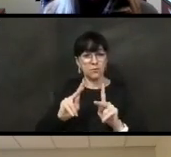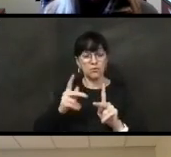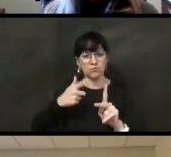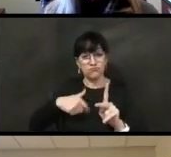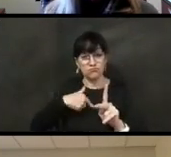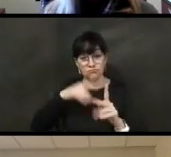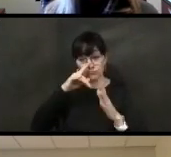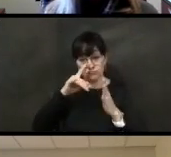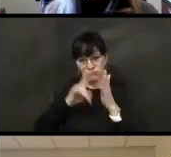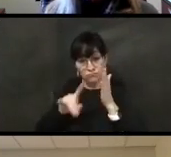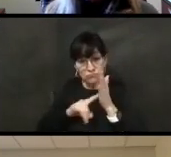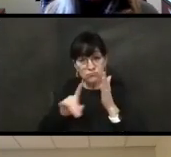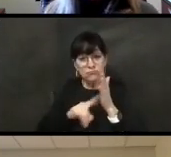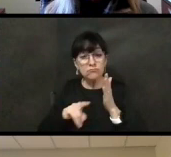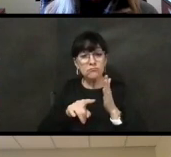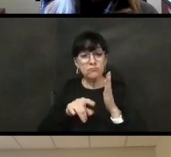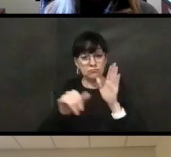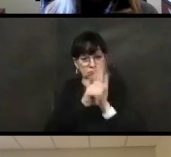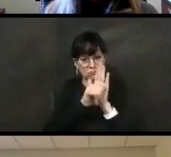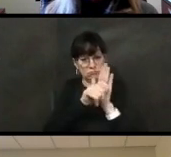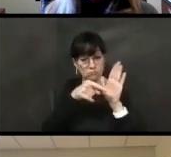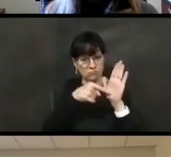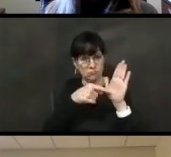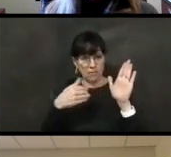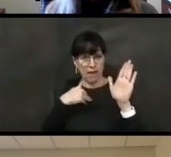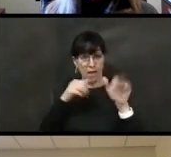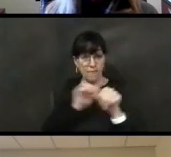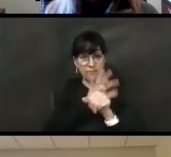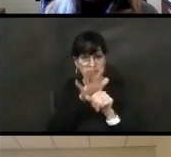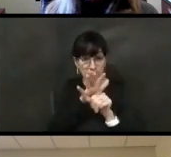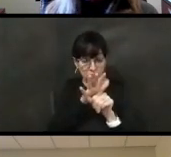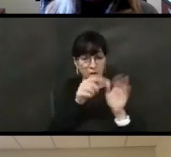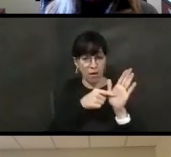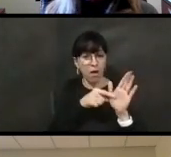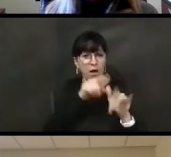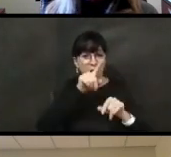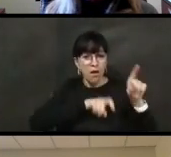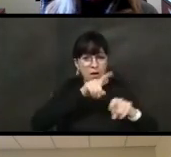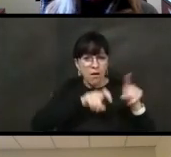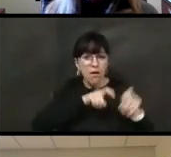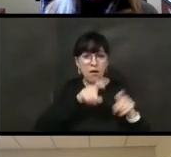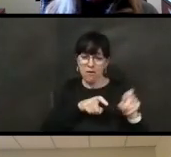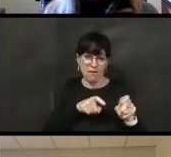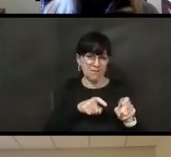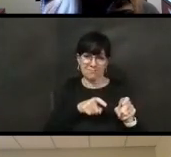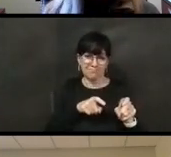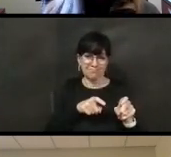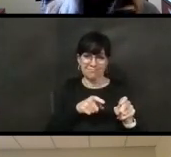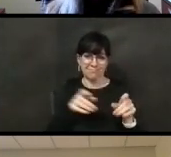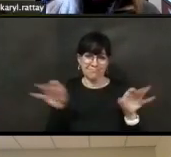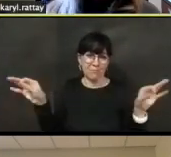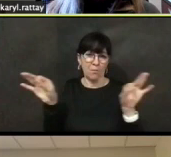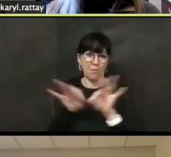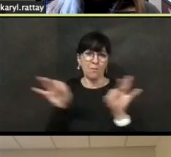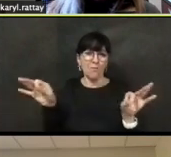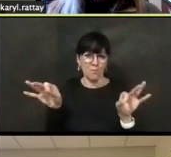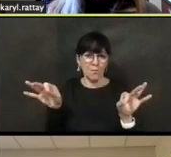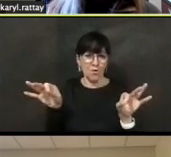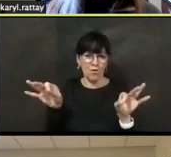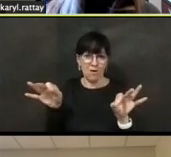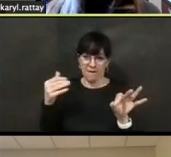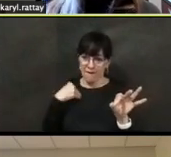more testing. How will you ensure that those who return to work are free from the virus and safe in their communities? Great